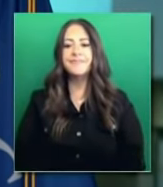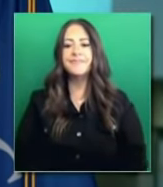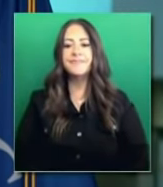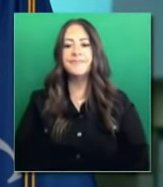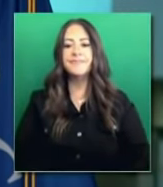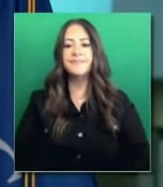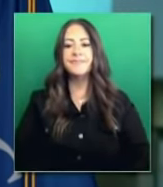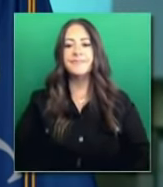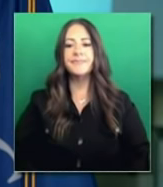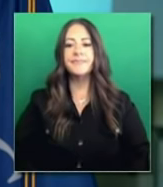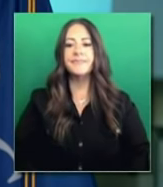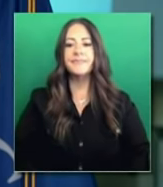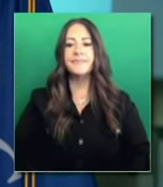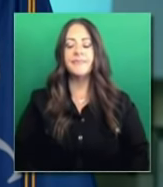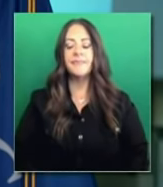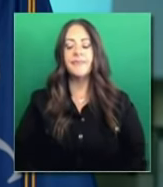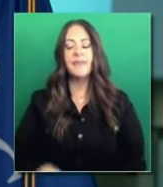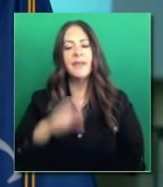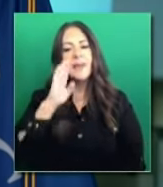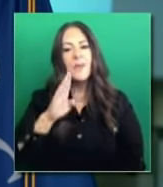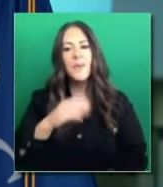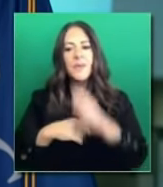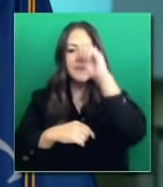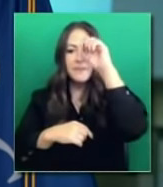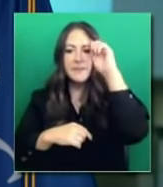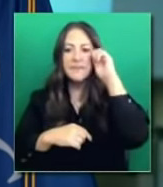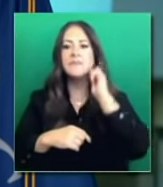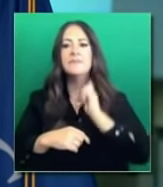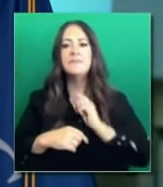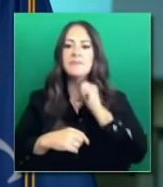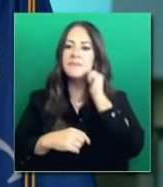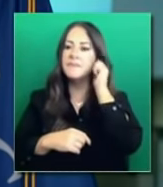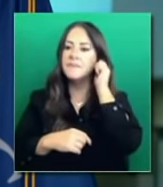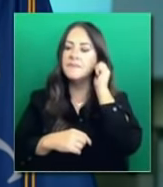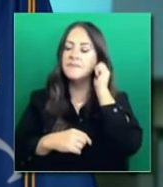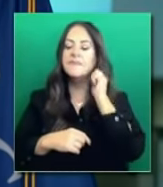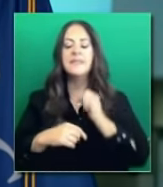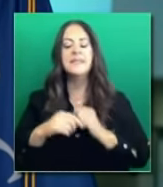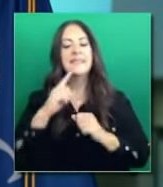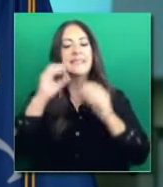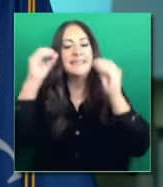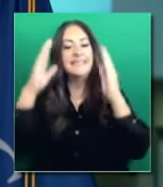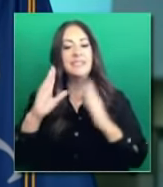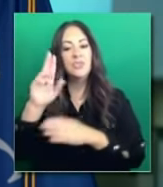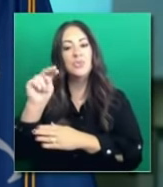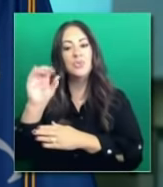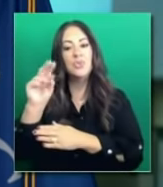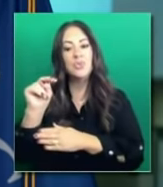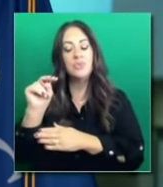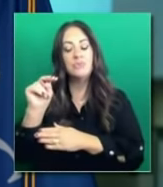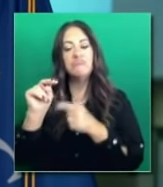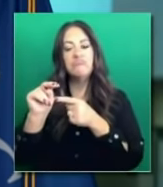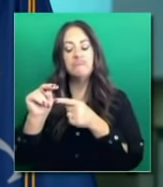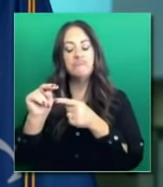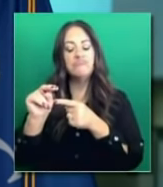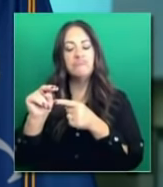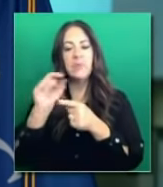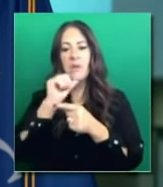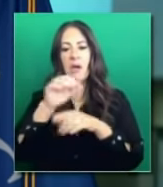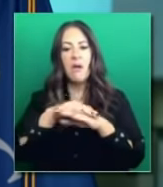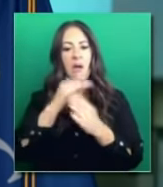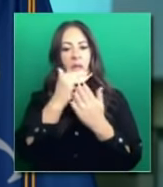Press. Along that line, Governor, the teacher unions were notably listed on those initially listed